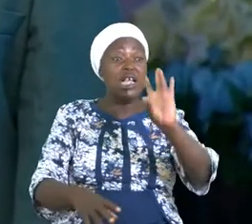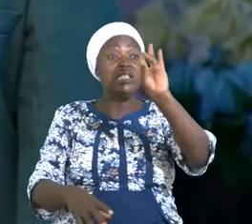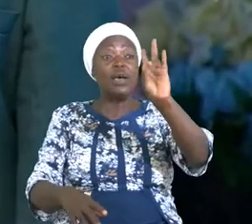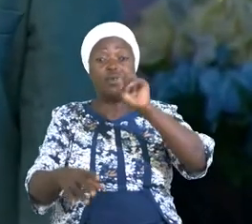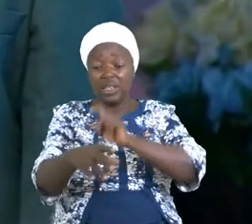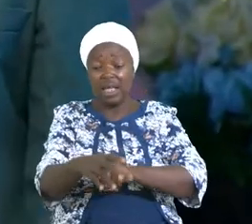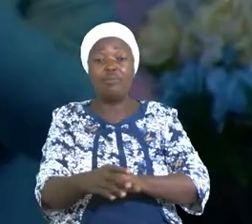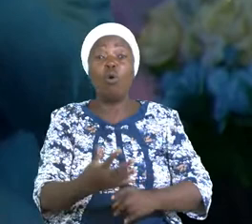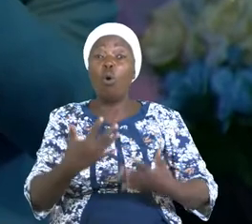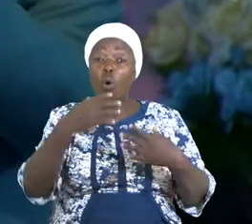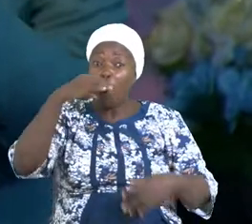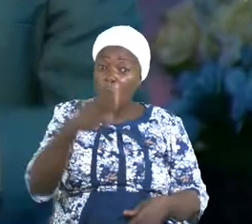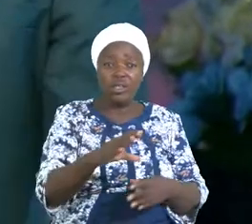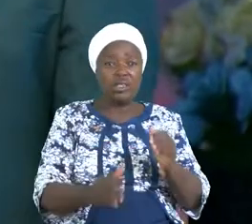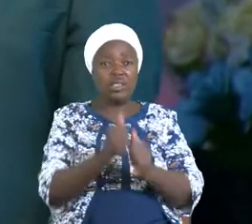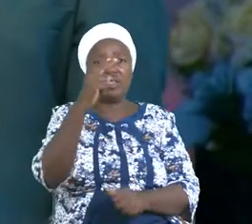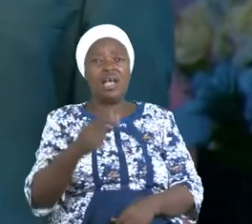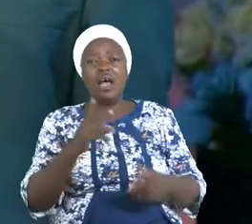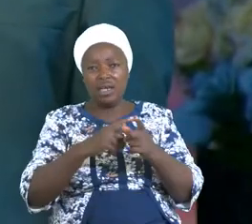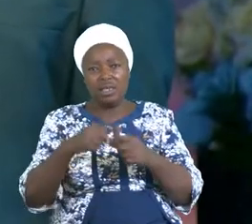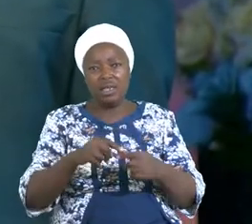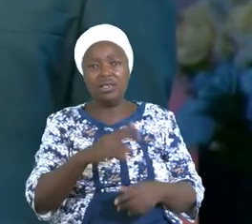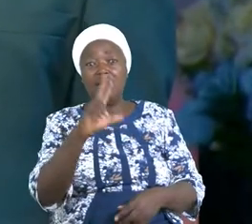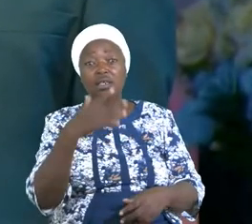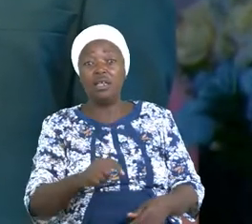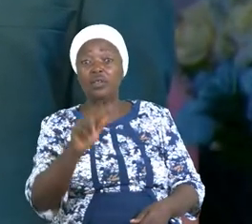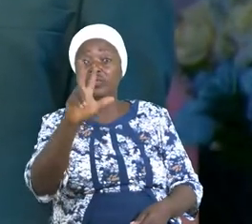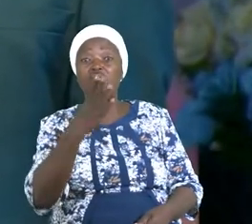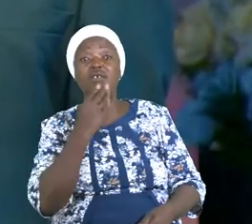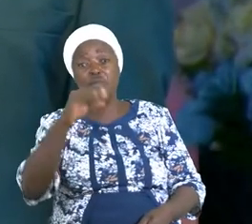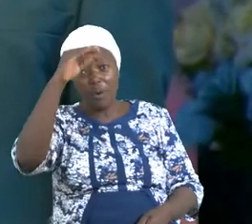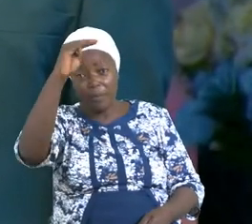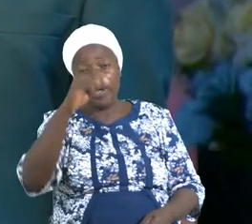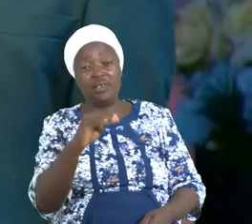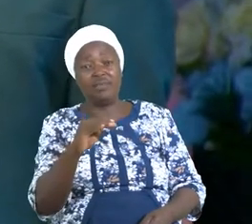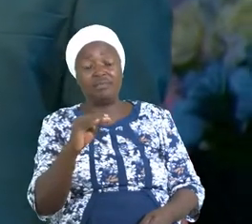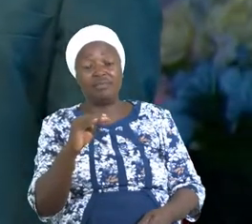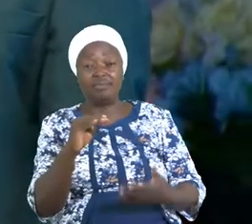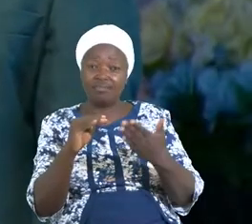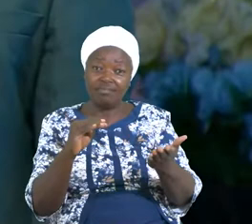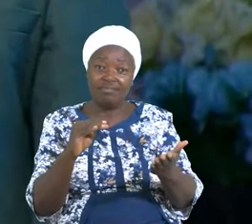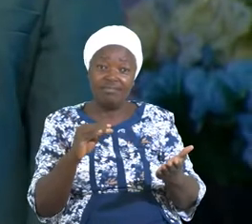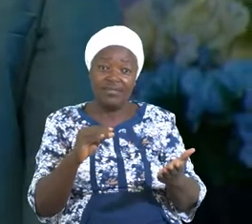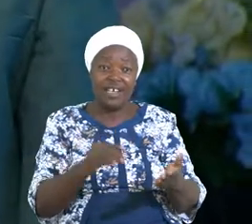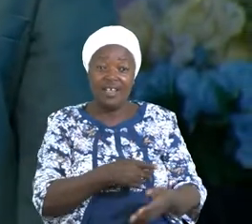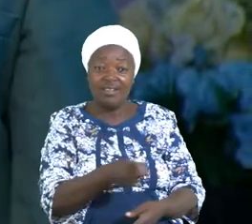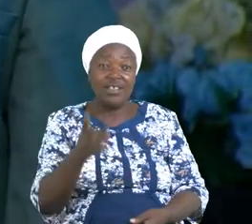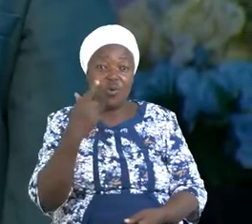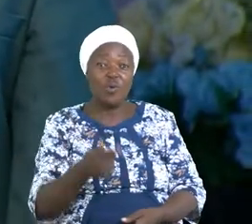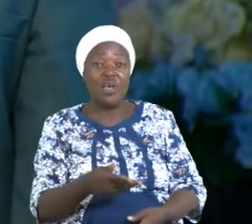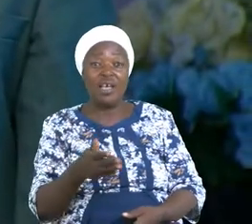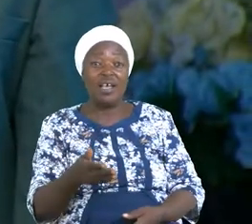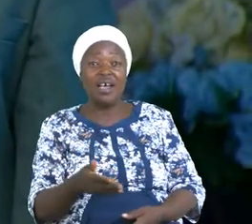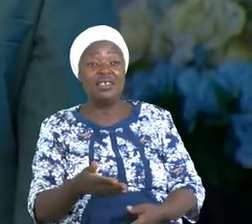7 times over. And Shadrach, Meshach, and Abednego, they were dead to